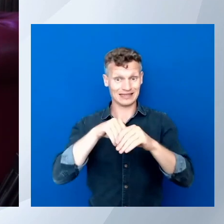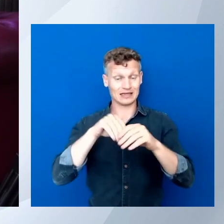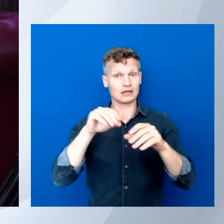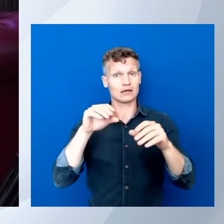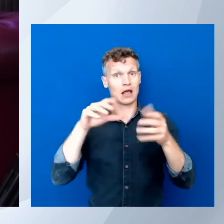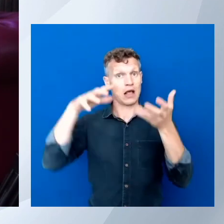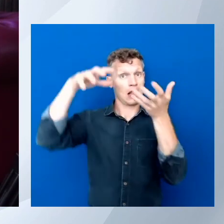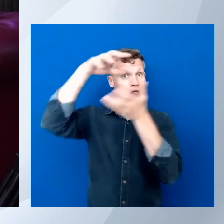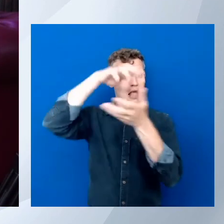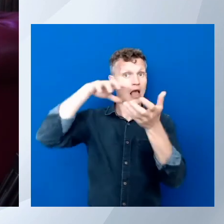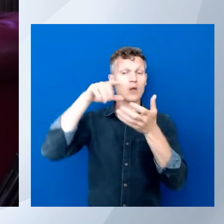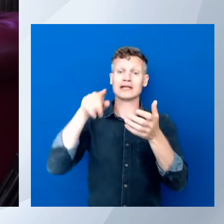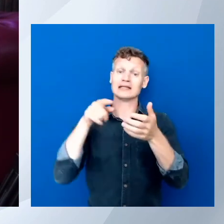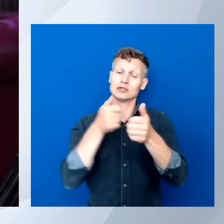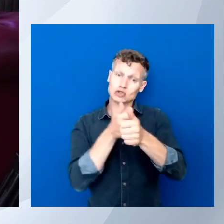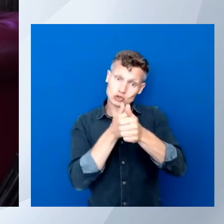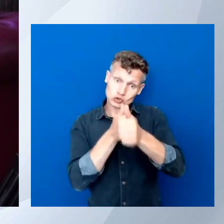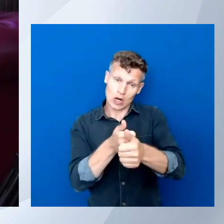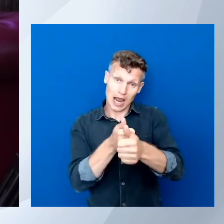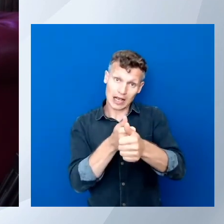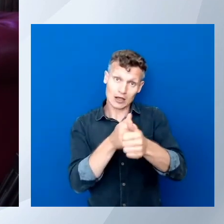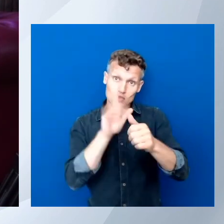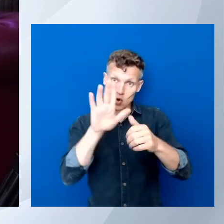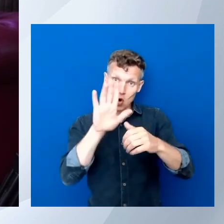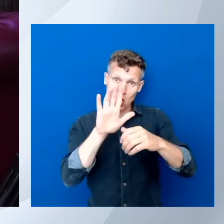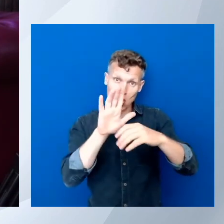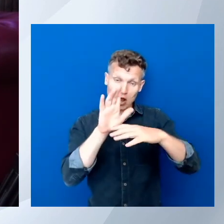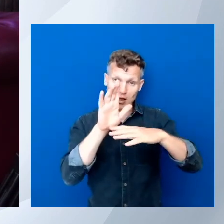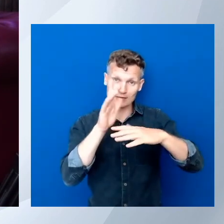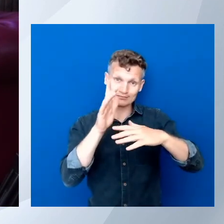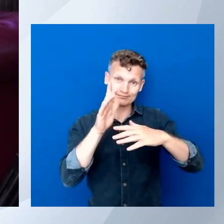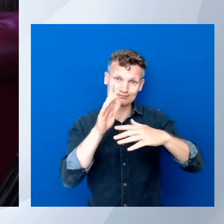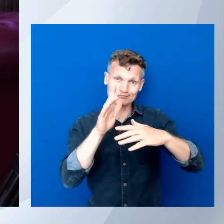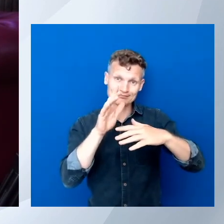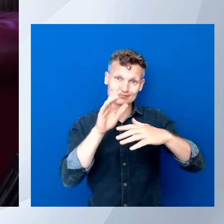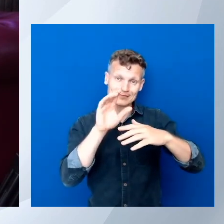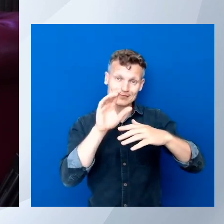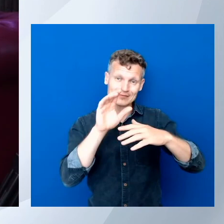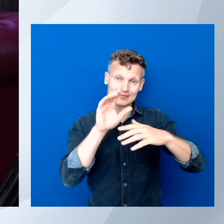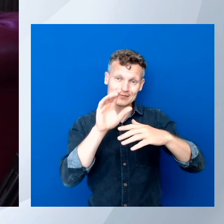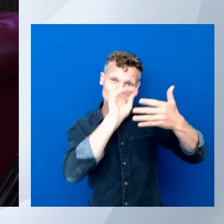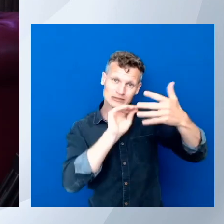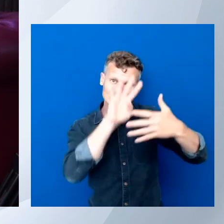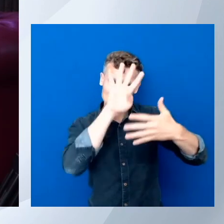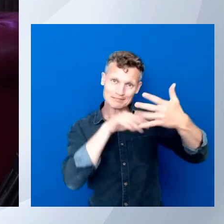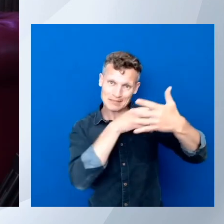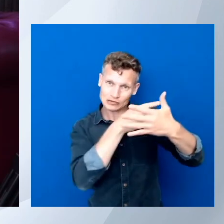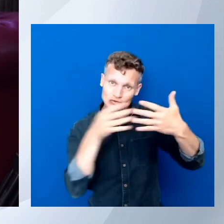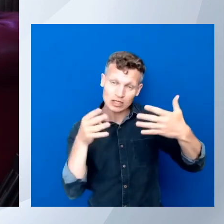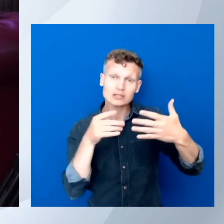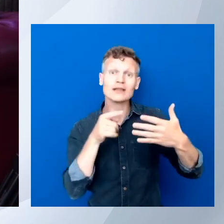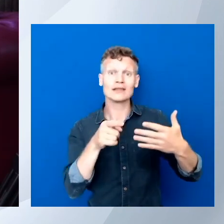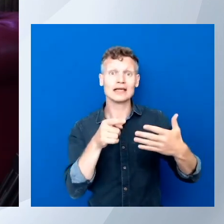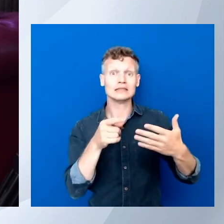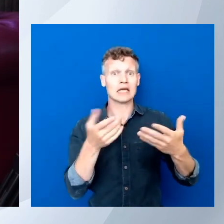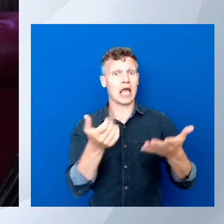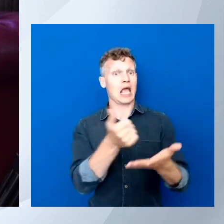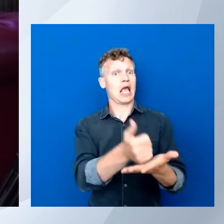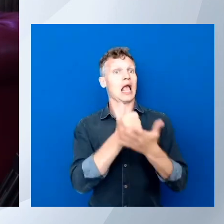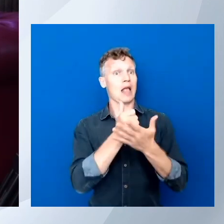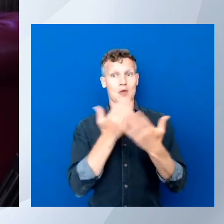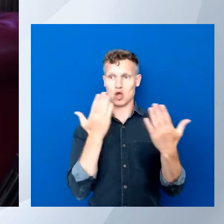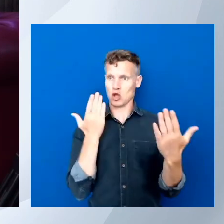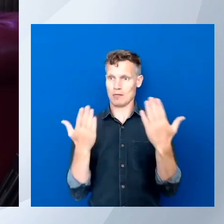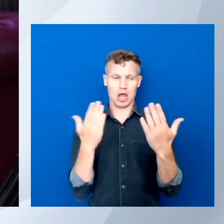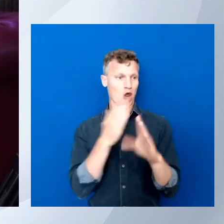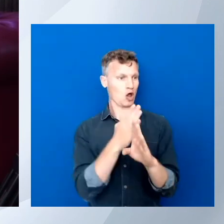training run and collect those over time. And that will give you a way of comparing previous versions of your model with the new version, and